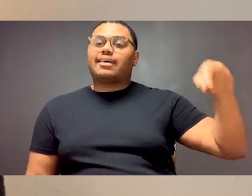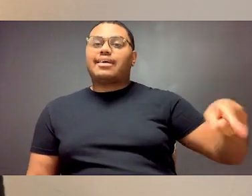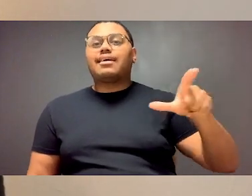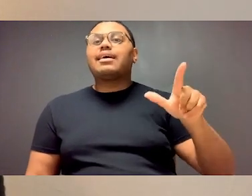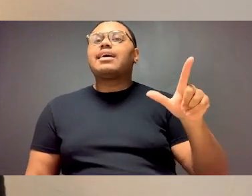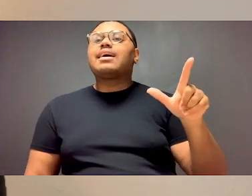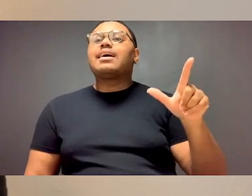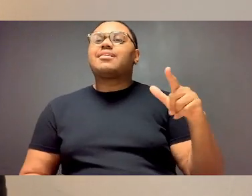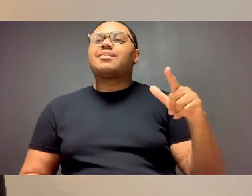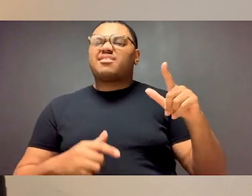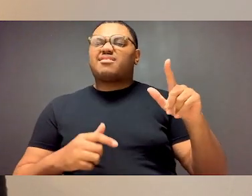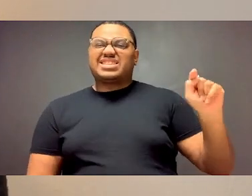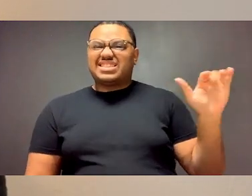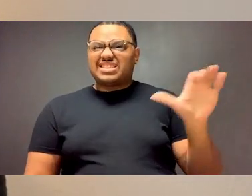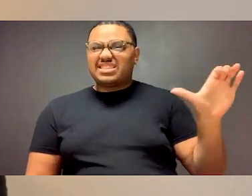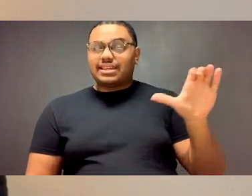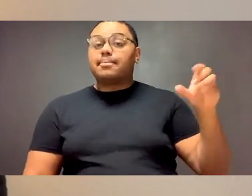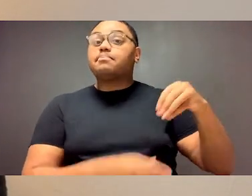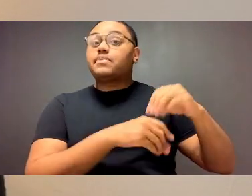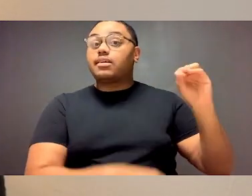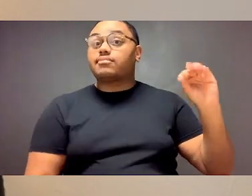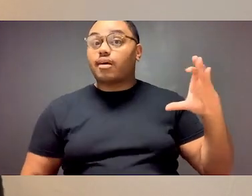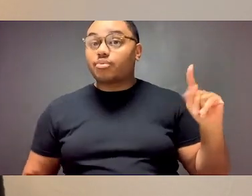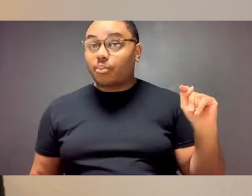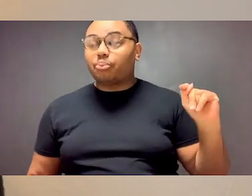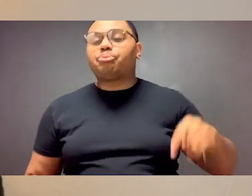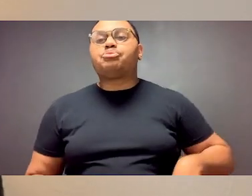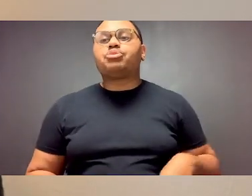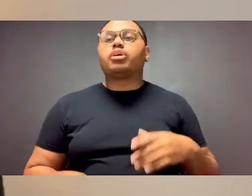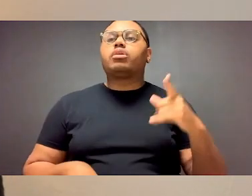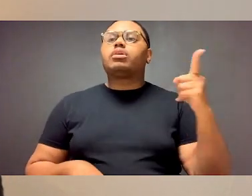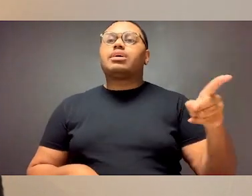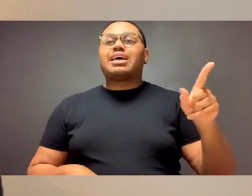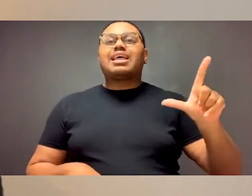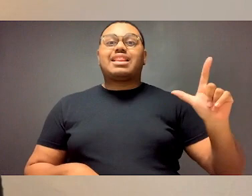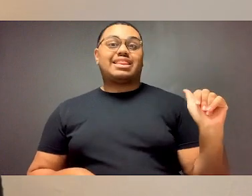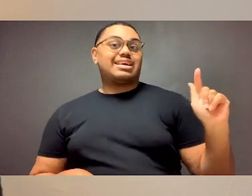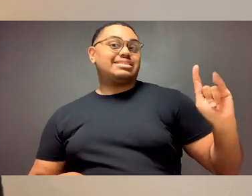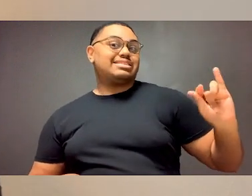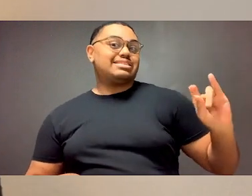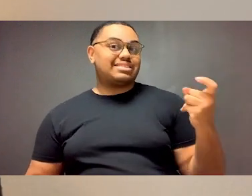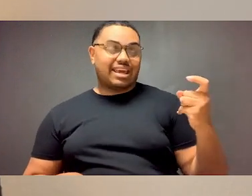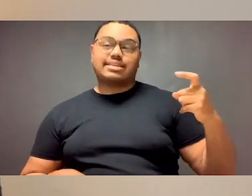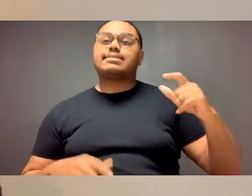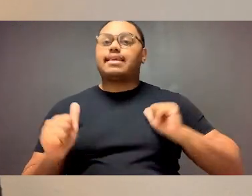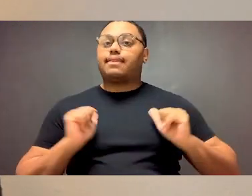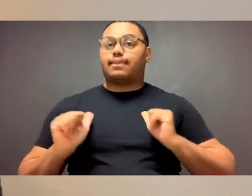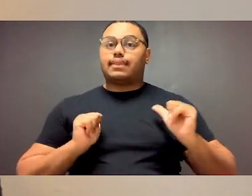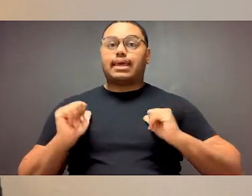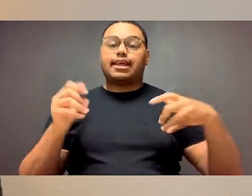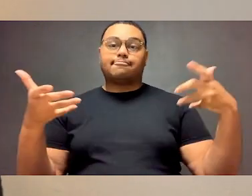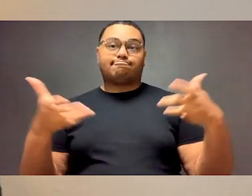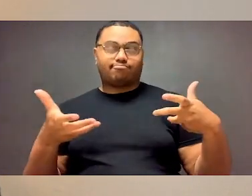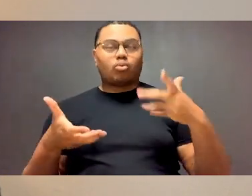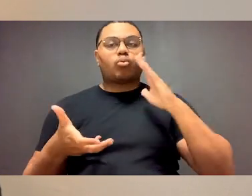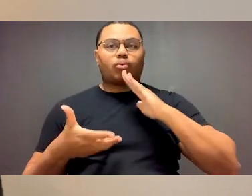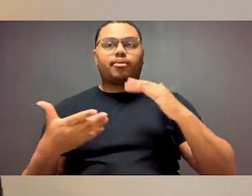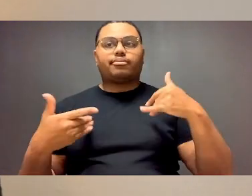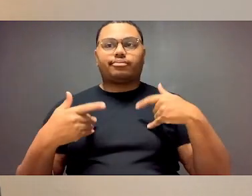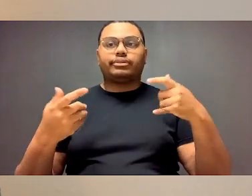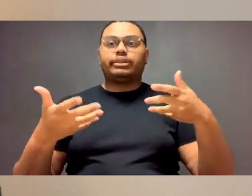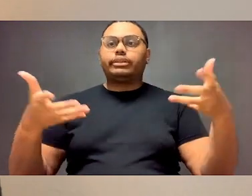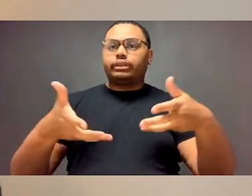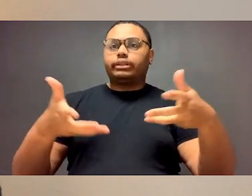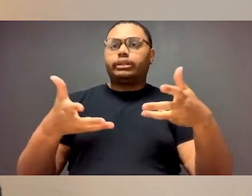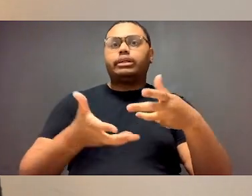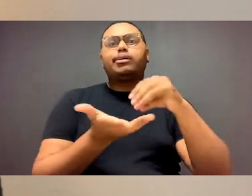in October. And the Latinx Theater Commons will host a weekend-long convening during the festival that will aid in documenting,